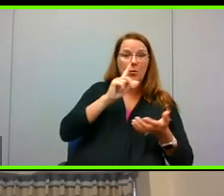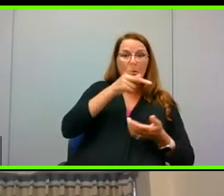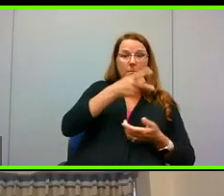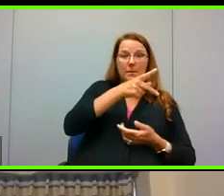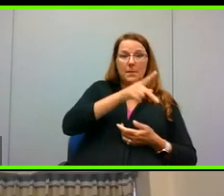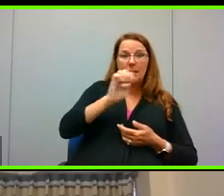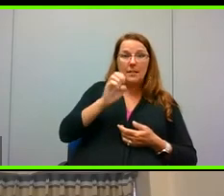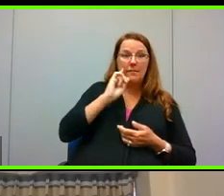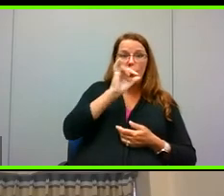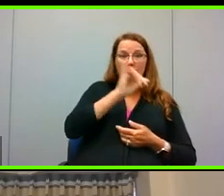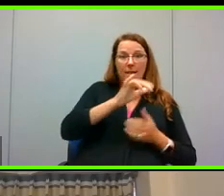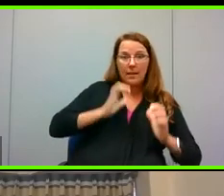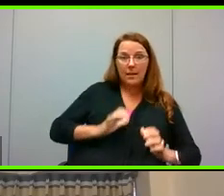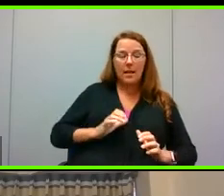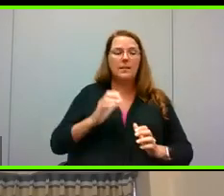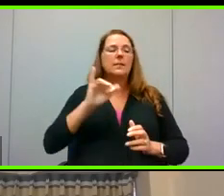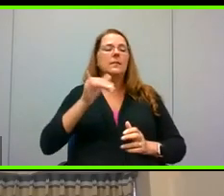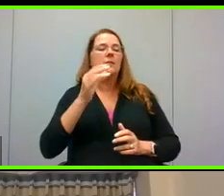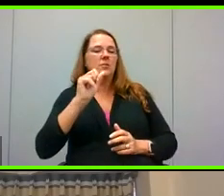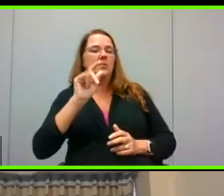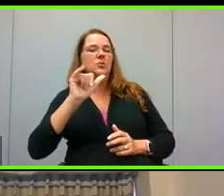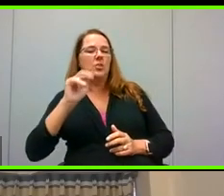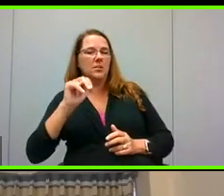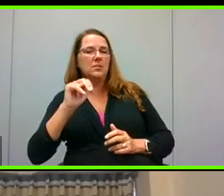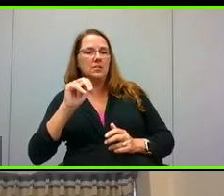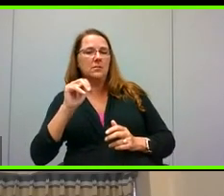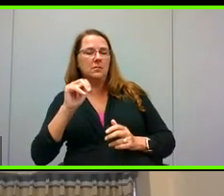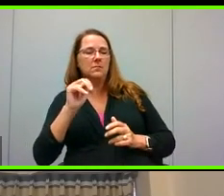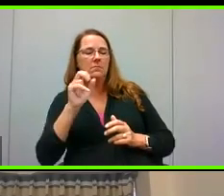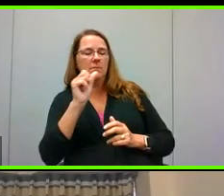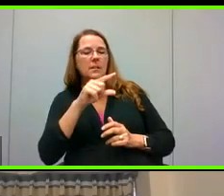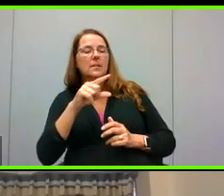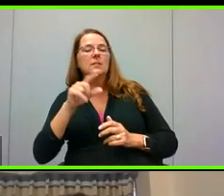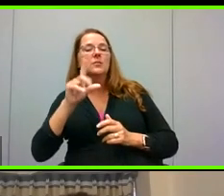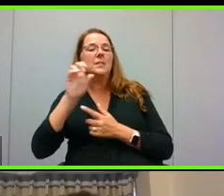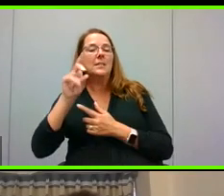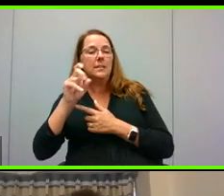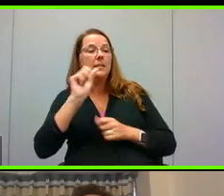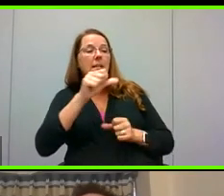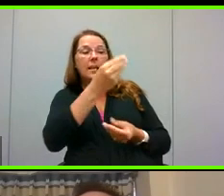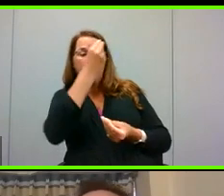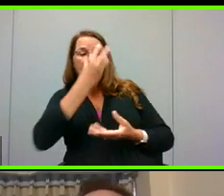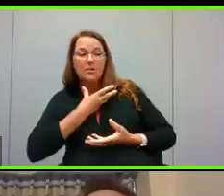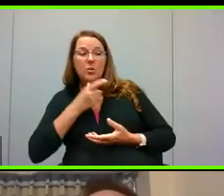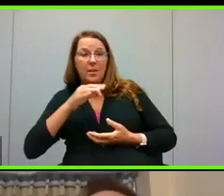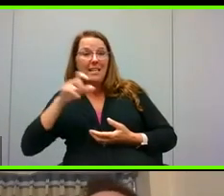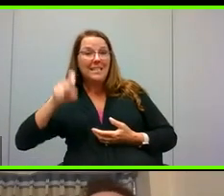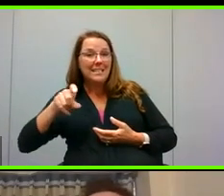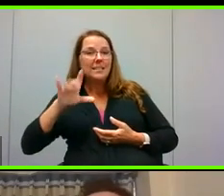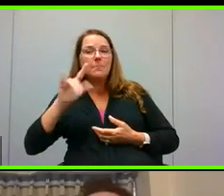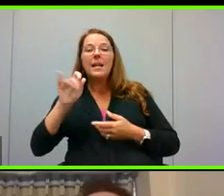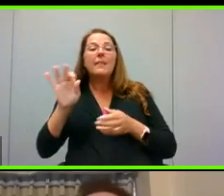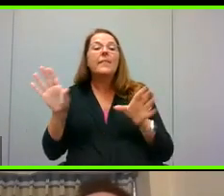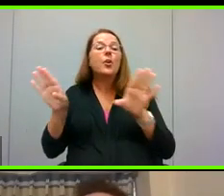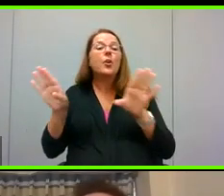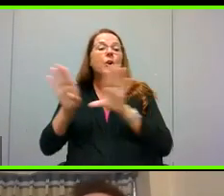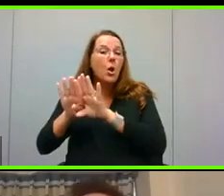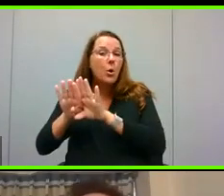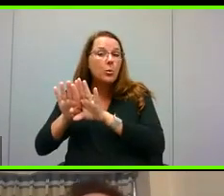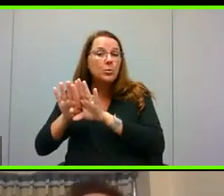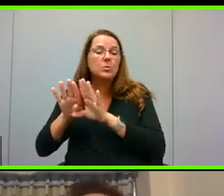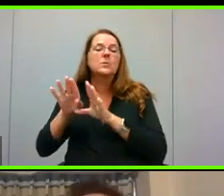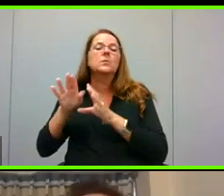Again, Justin, yep, we can actually, they would have to let us know they need it, but if they're a closed case, then yeah, we want to make sure